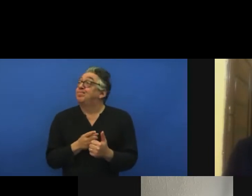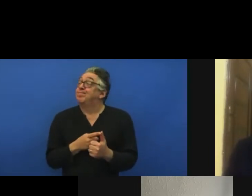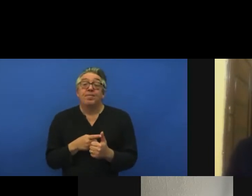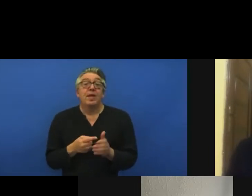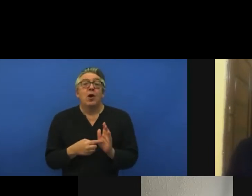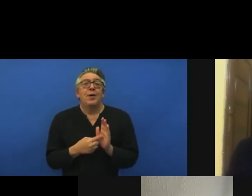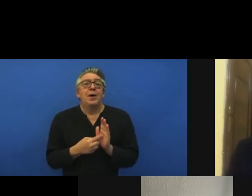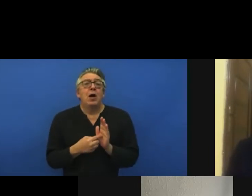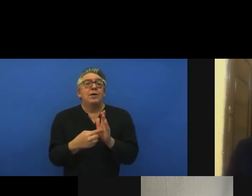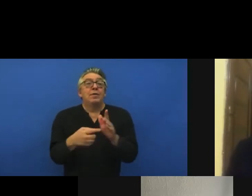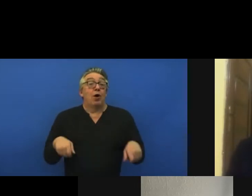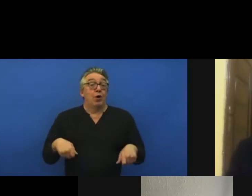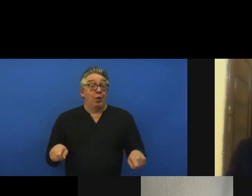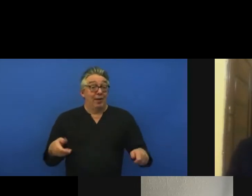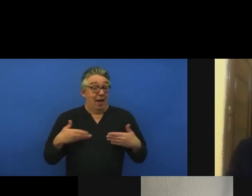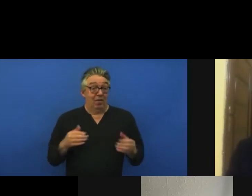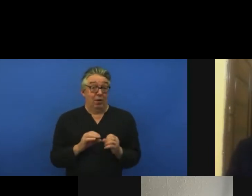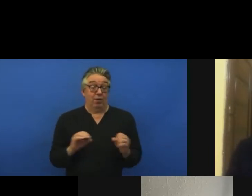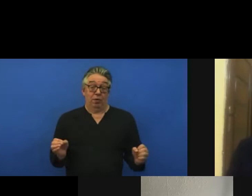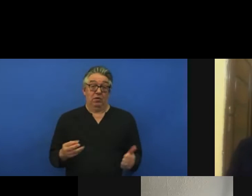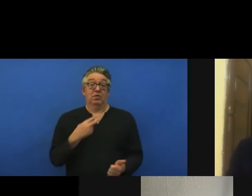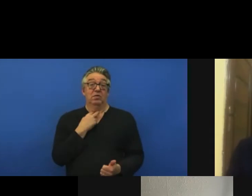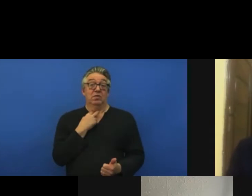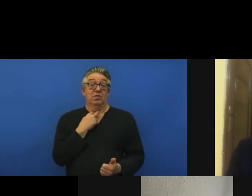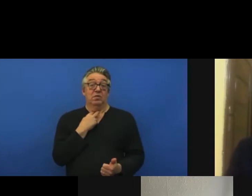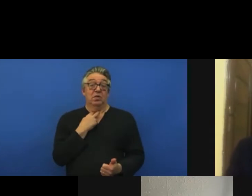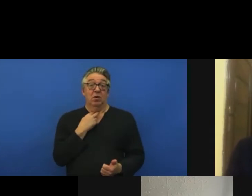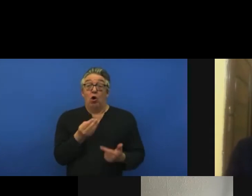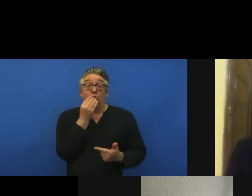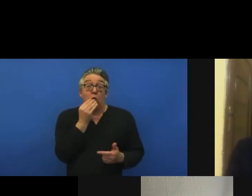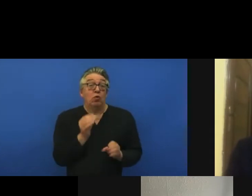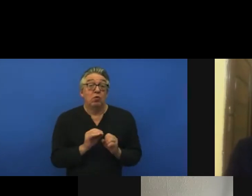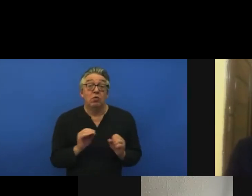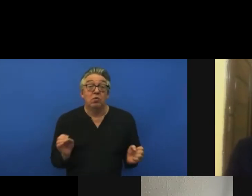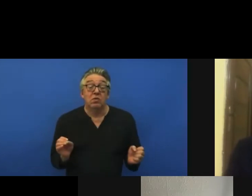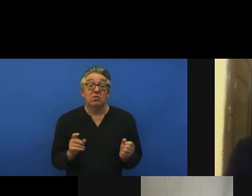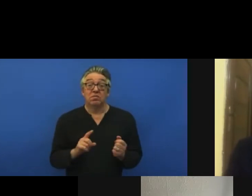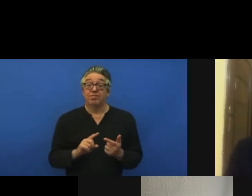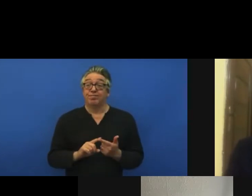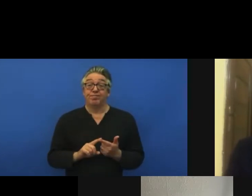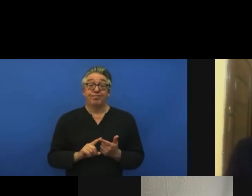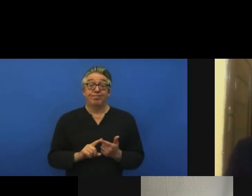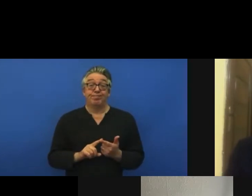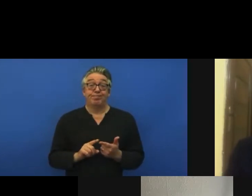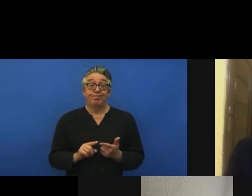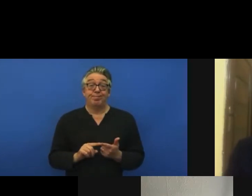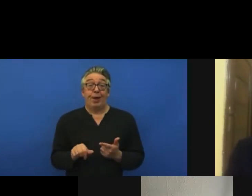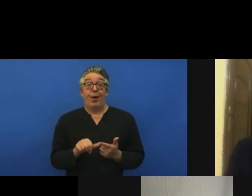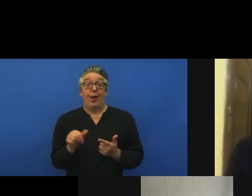example, a wheelchair or basic food or basic needs, it would be very